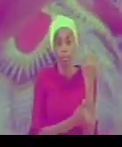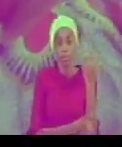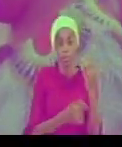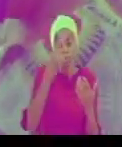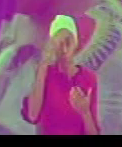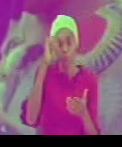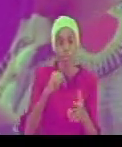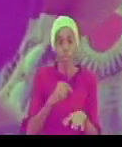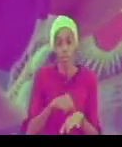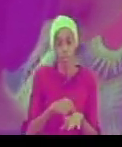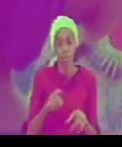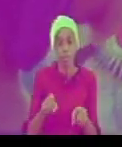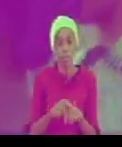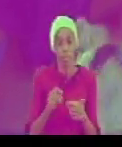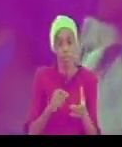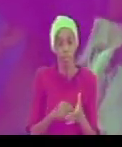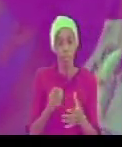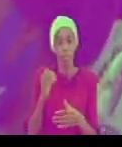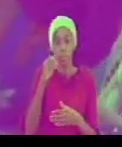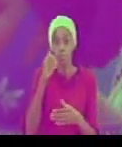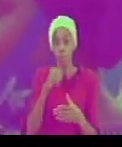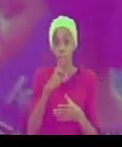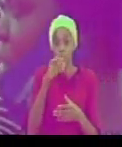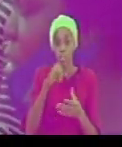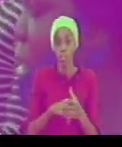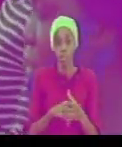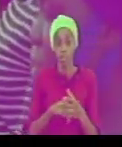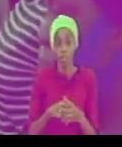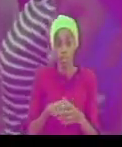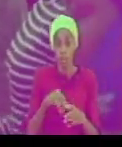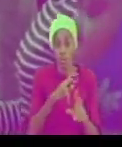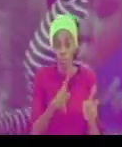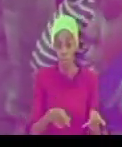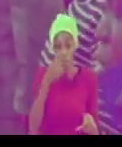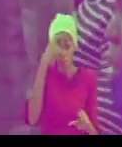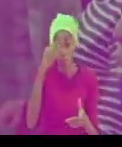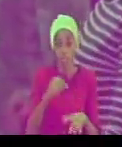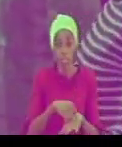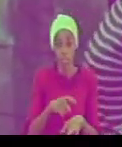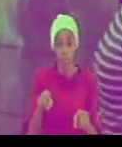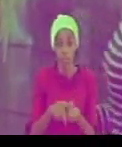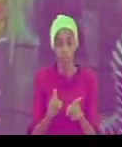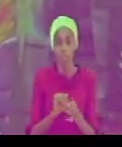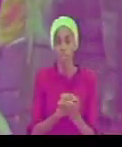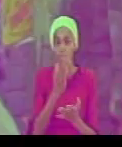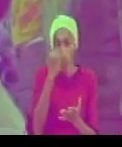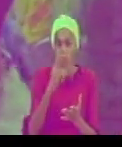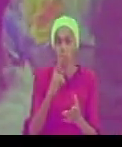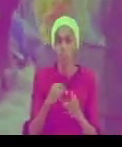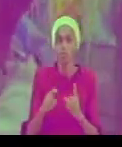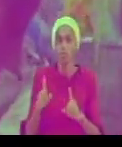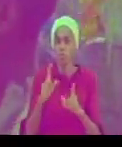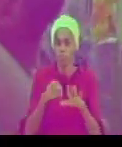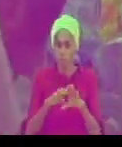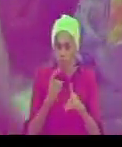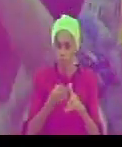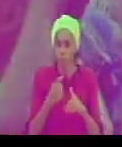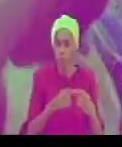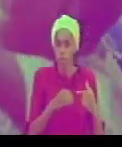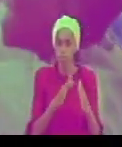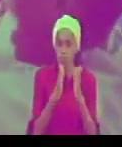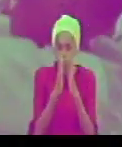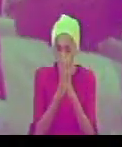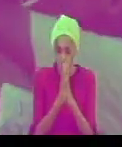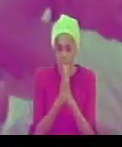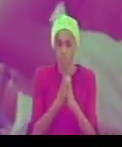have to open our mouth and begin to declare. You have the authority. Whatsoever you bind on earth, they are bound in heaven. Whatsoever